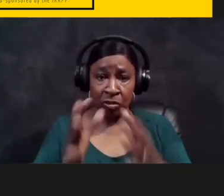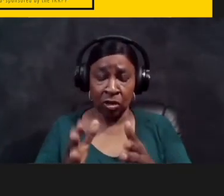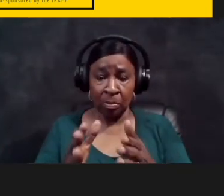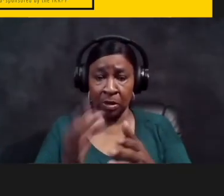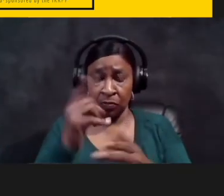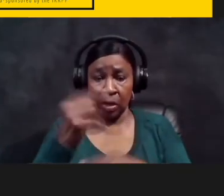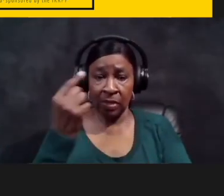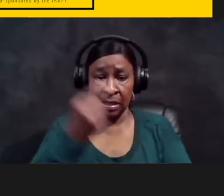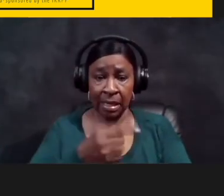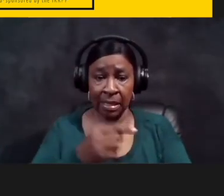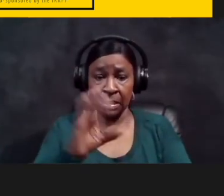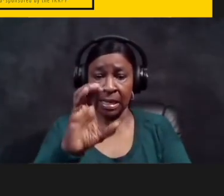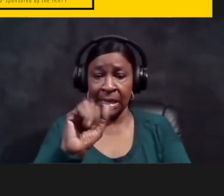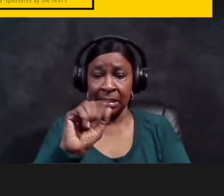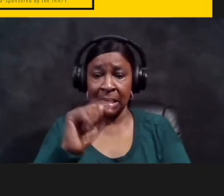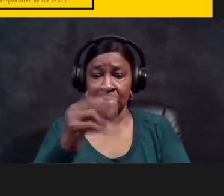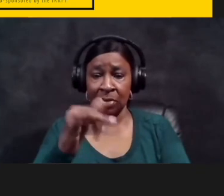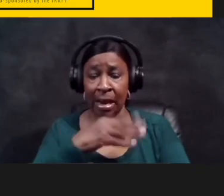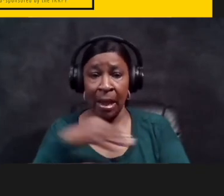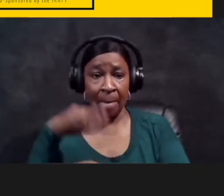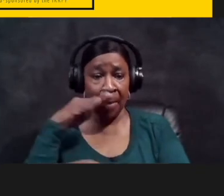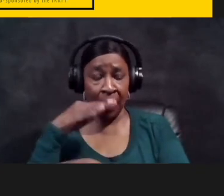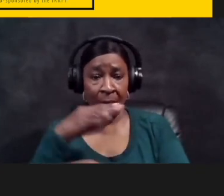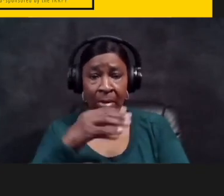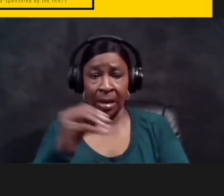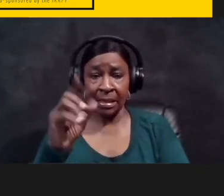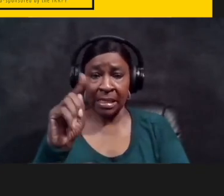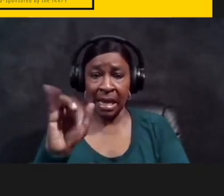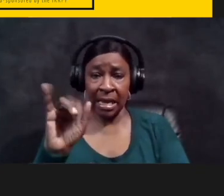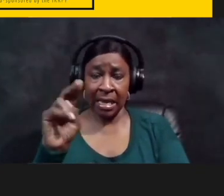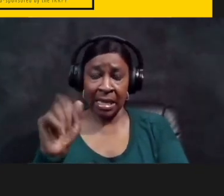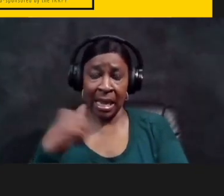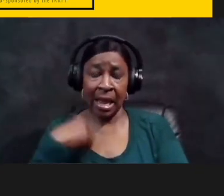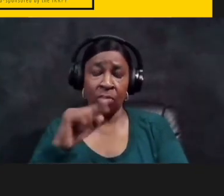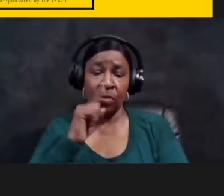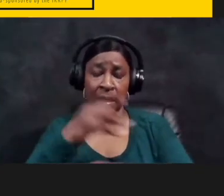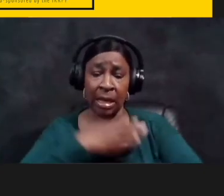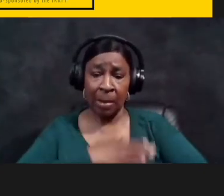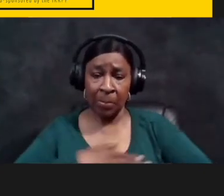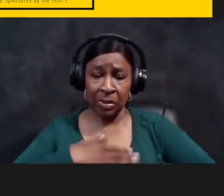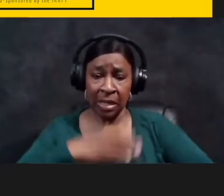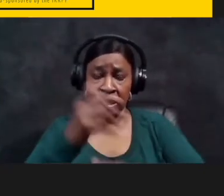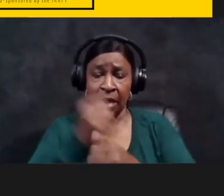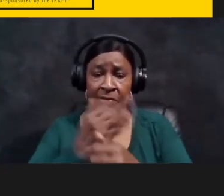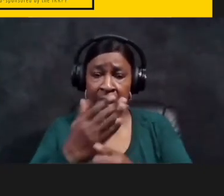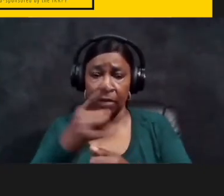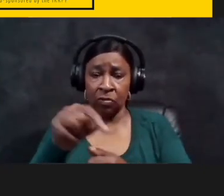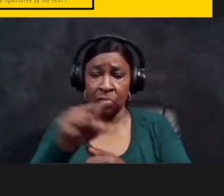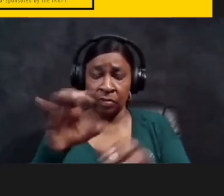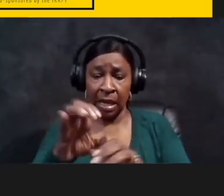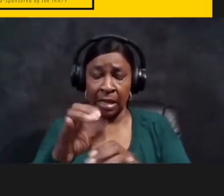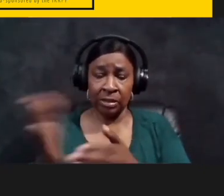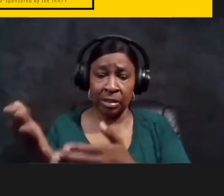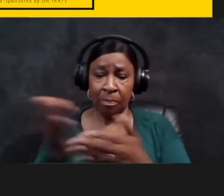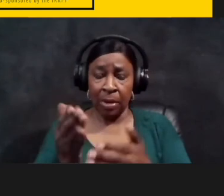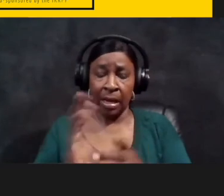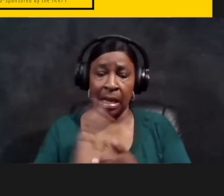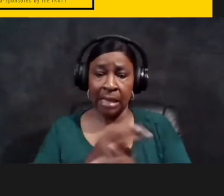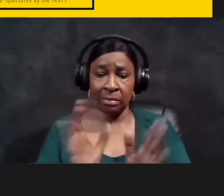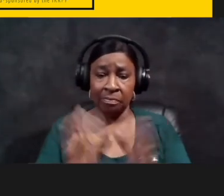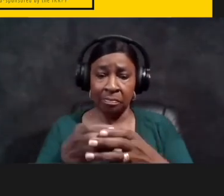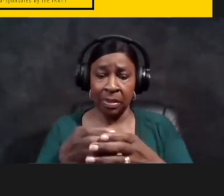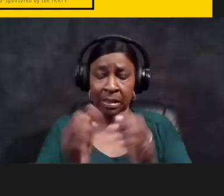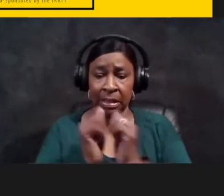Kathy and Barbara and Tina. I appreciate everything that you've done to bring us together for